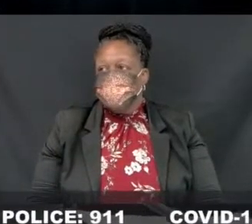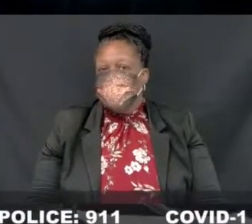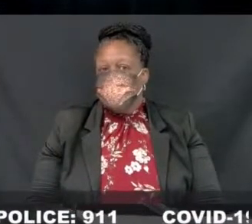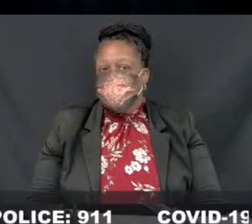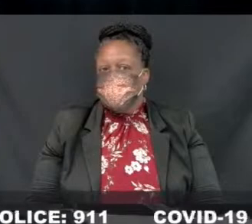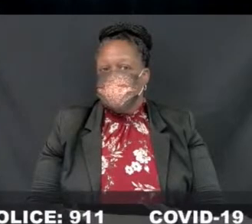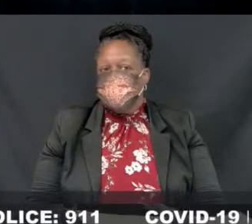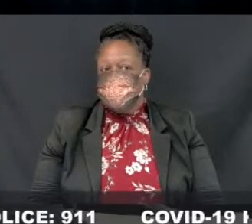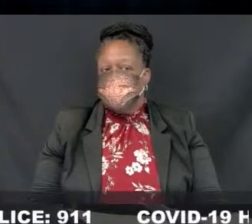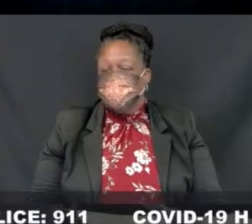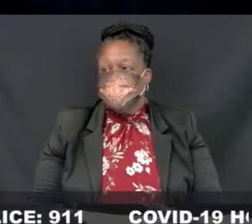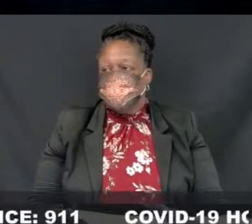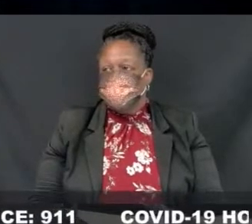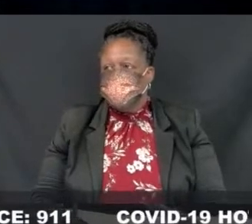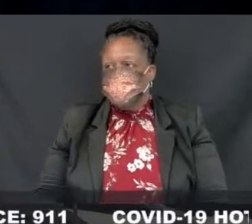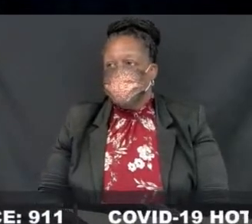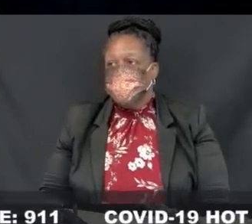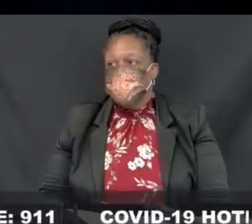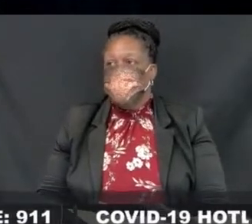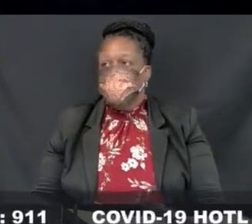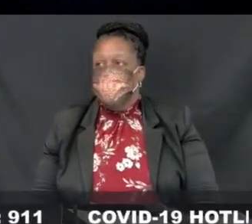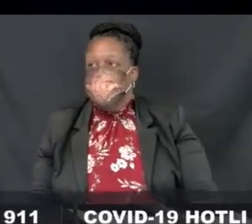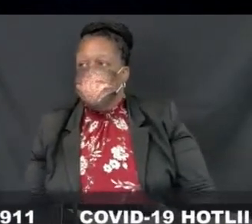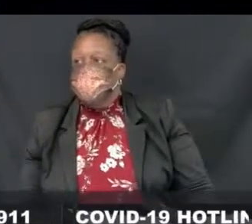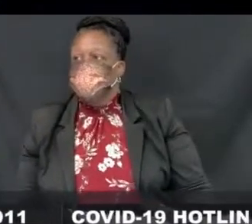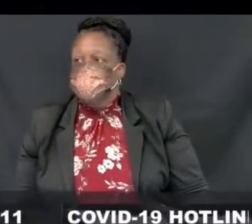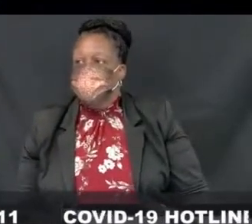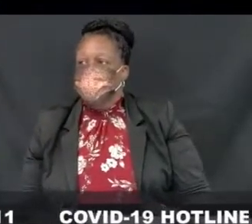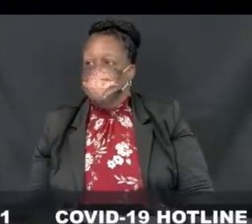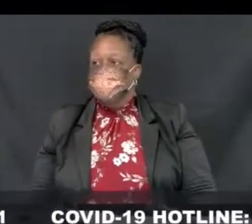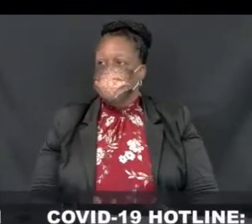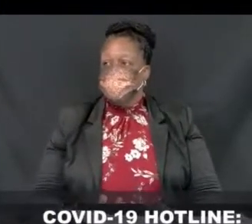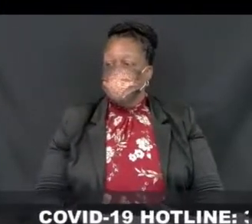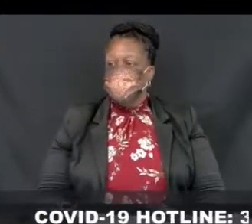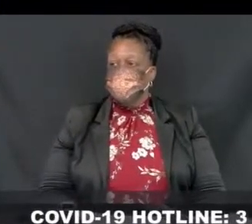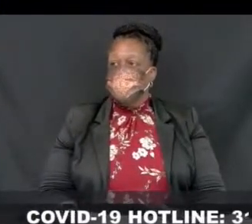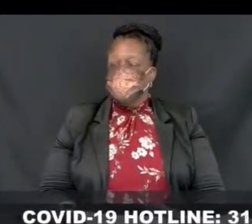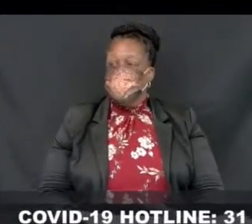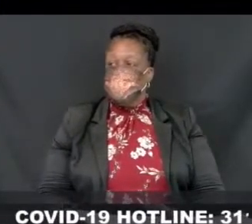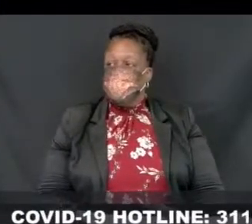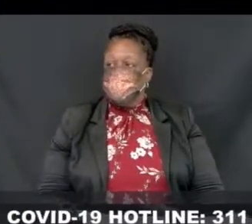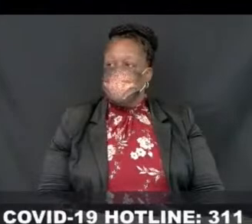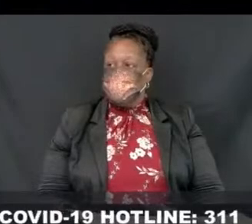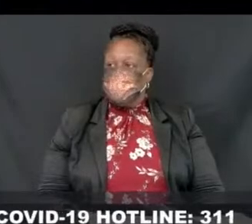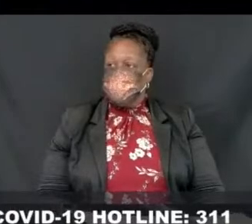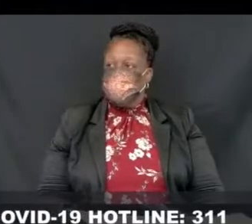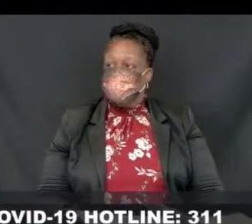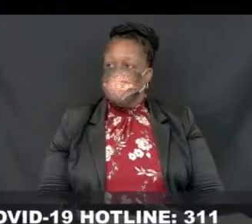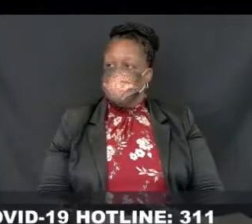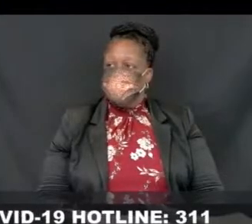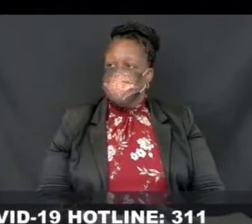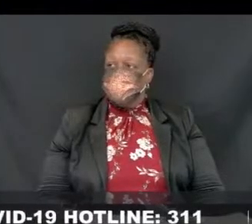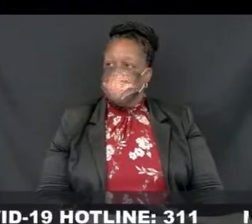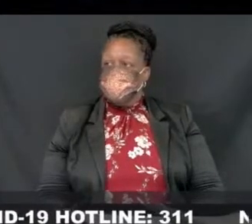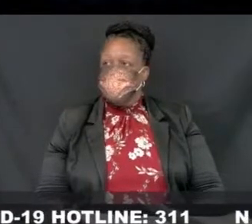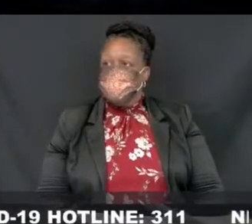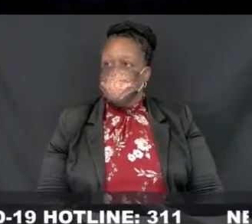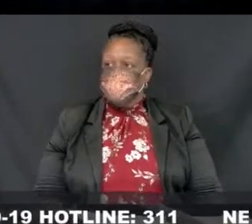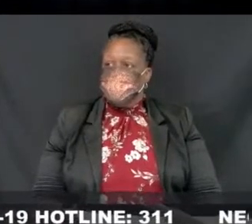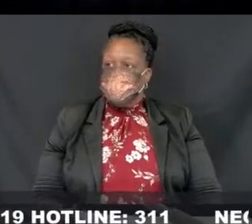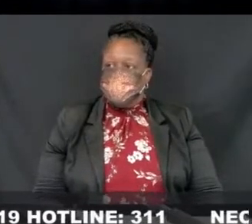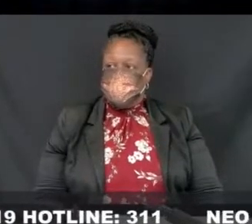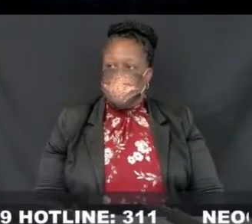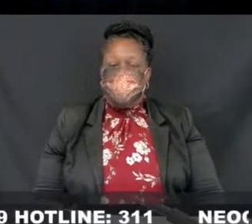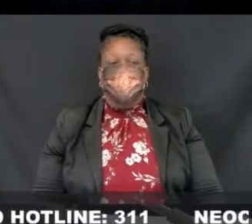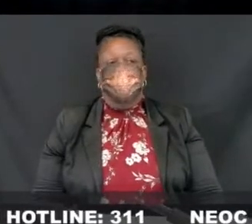particular, the cabinet of ministers. Then we had MSR Media, who would have stated to us, listen, based on the work that was